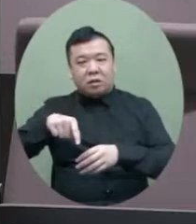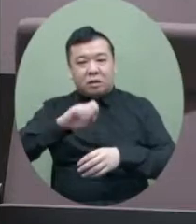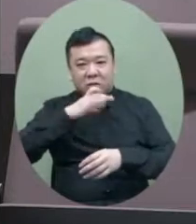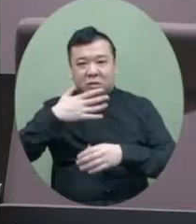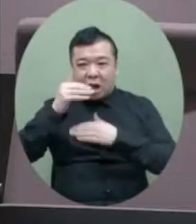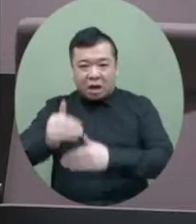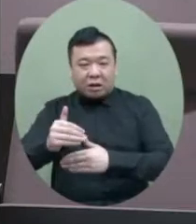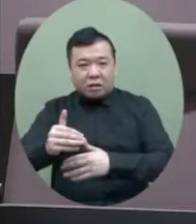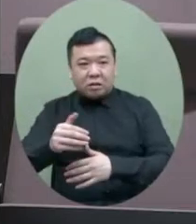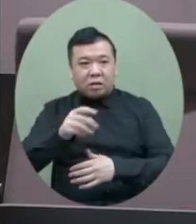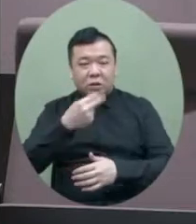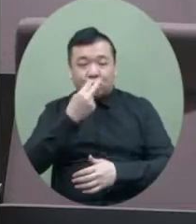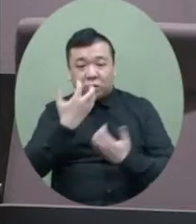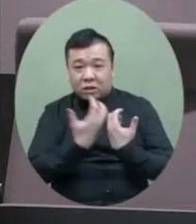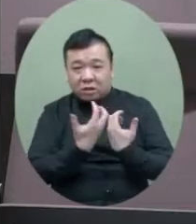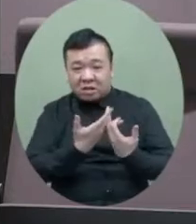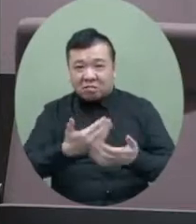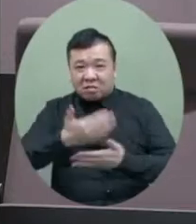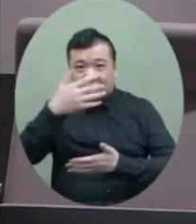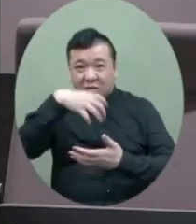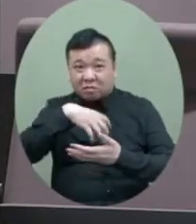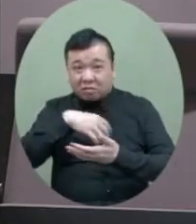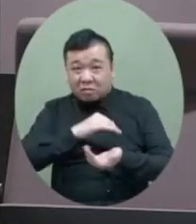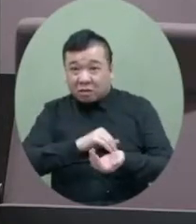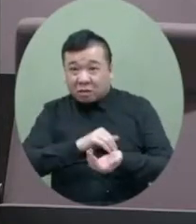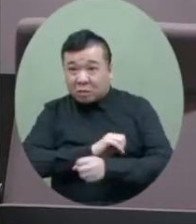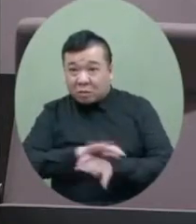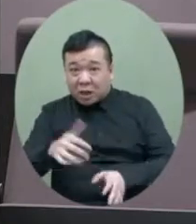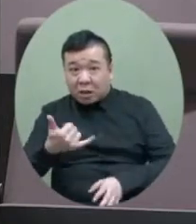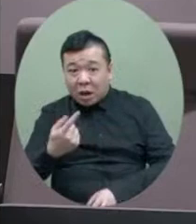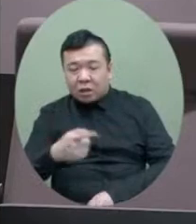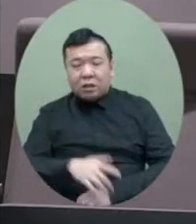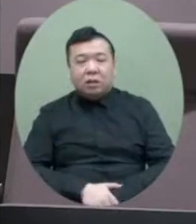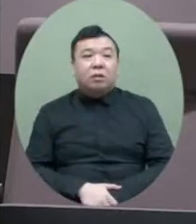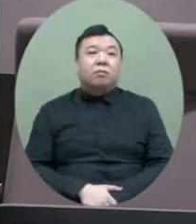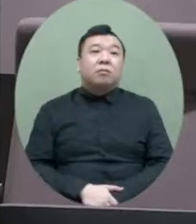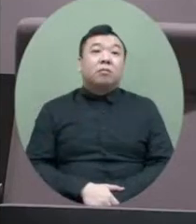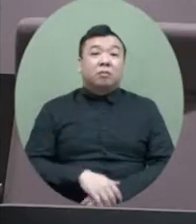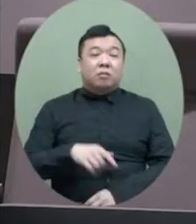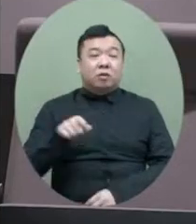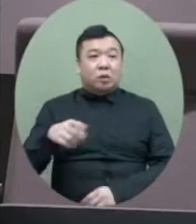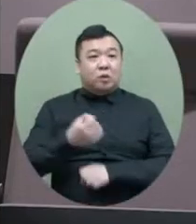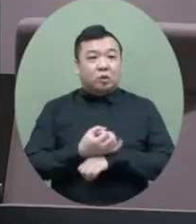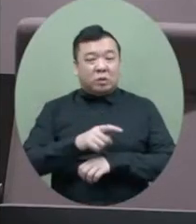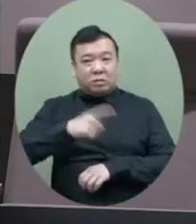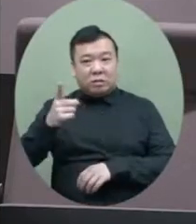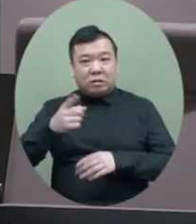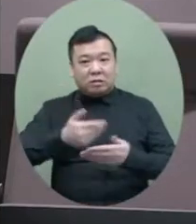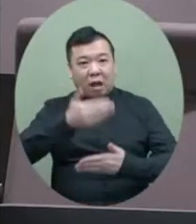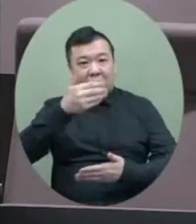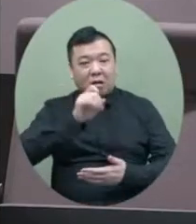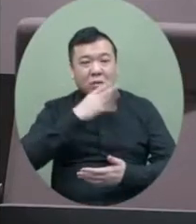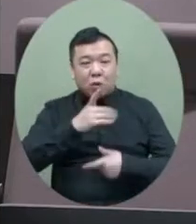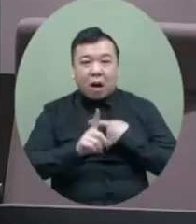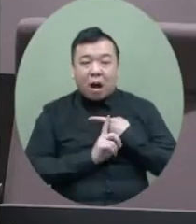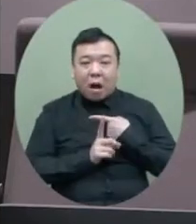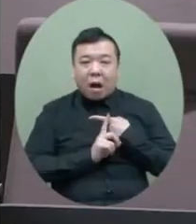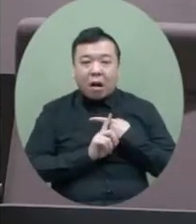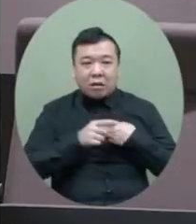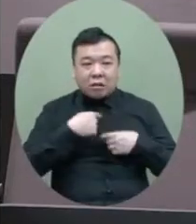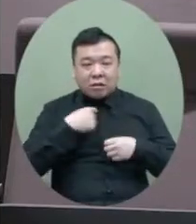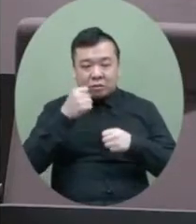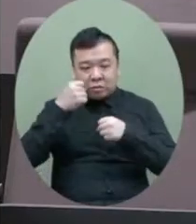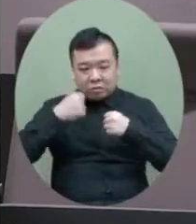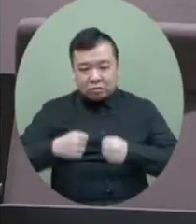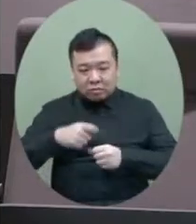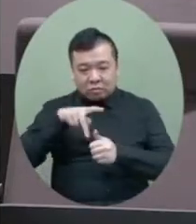Do you need to declare that a restricted area? And do you see the other building in Lok